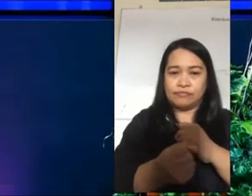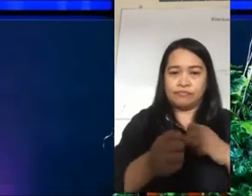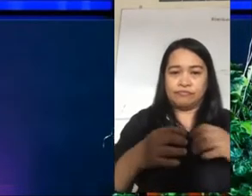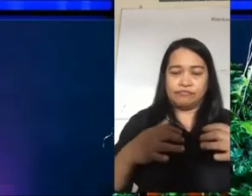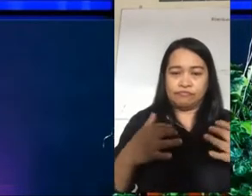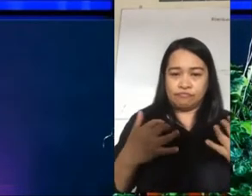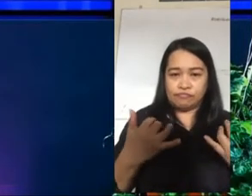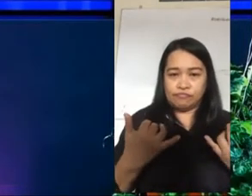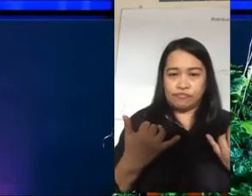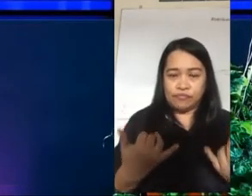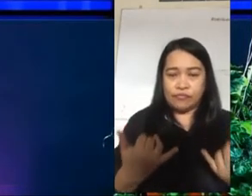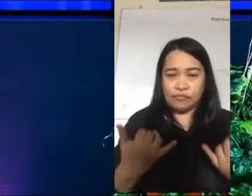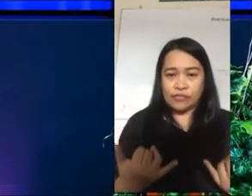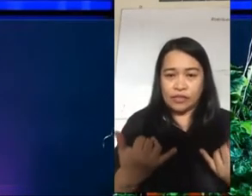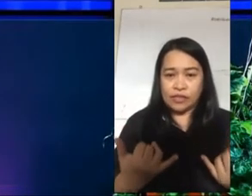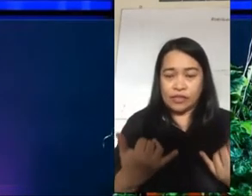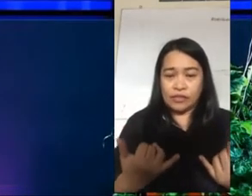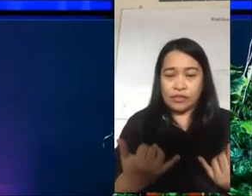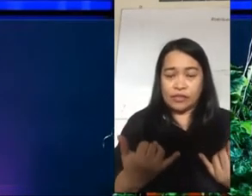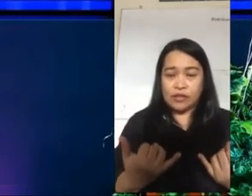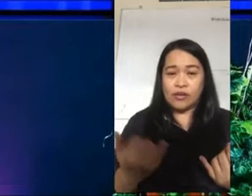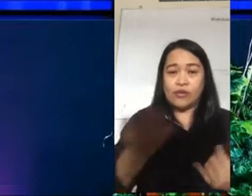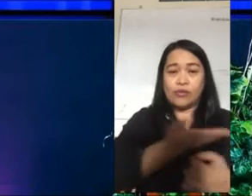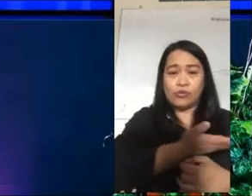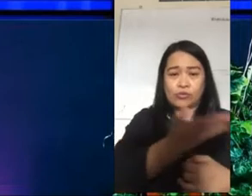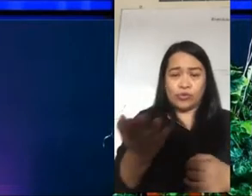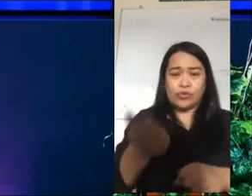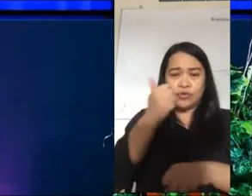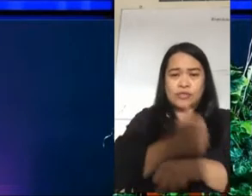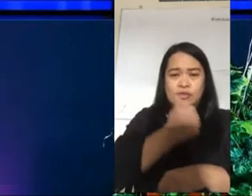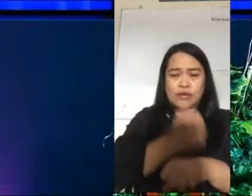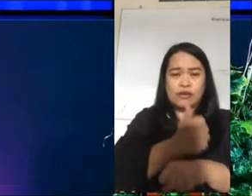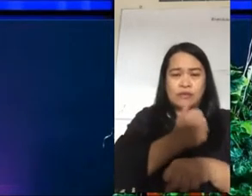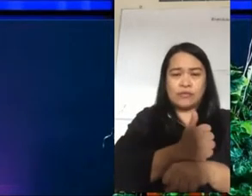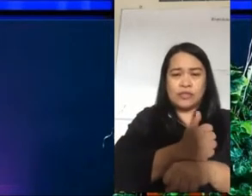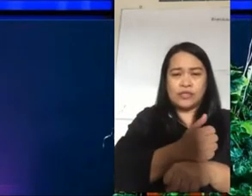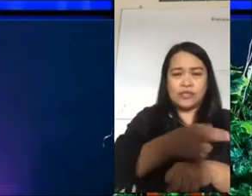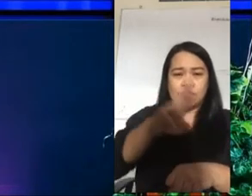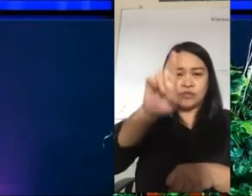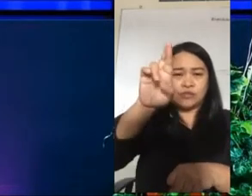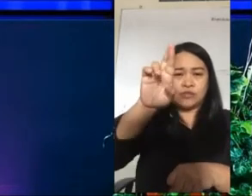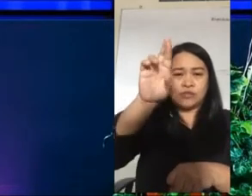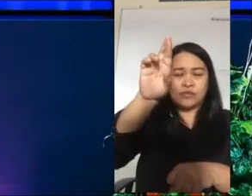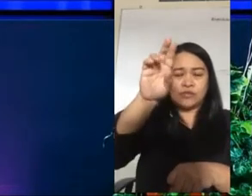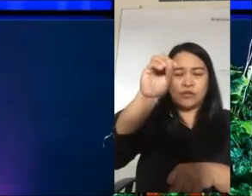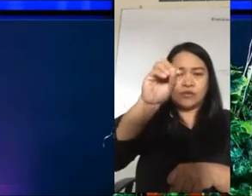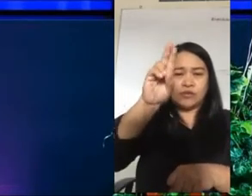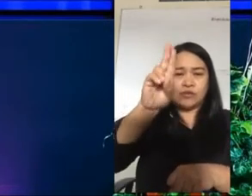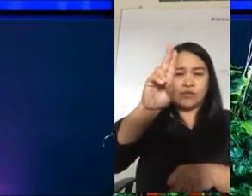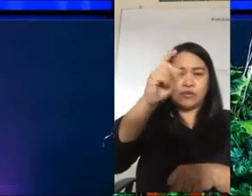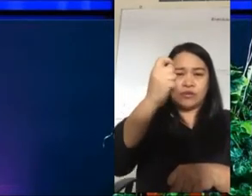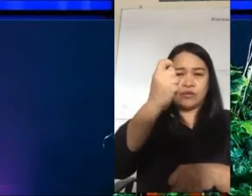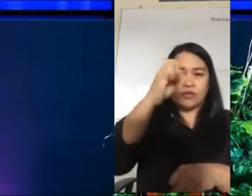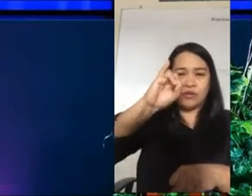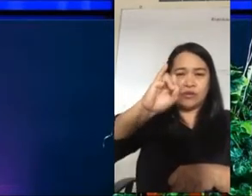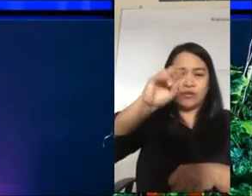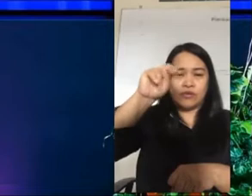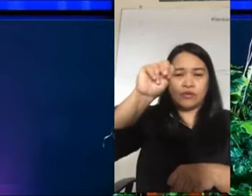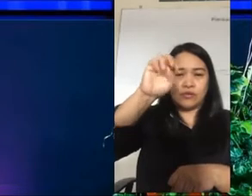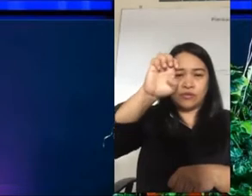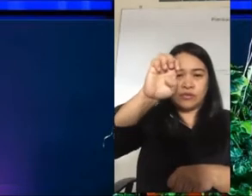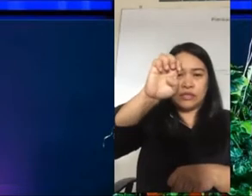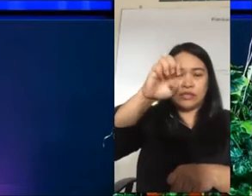a routine in your life. Kapag ikaw ay nagkaroon na ng anak, no, sa mga bagong kasal, eh,